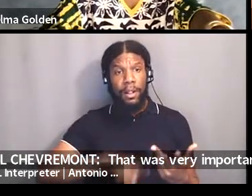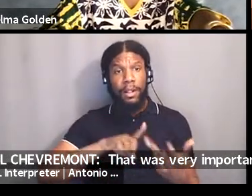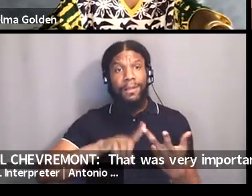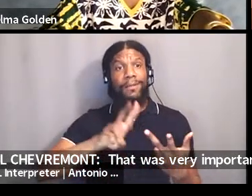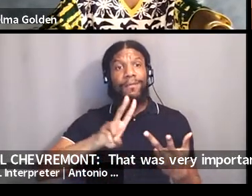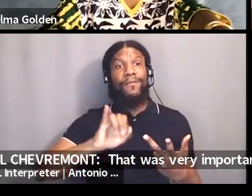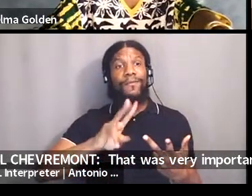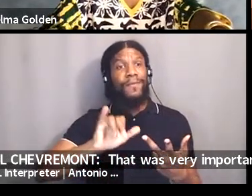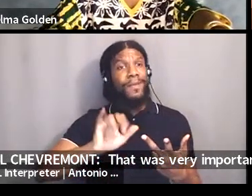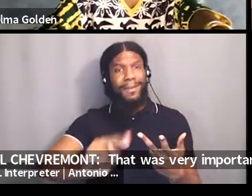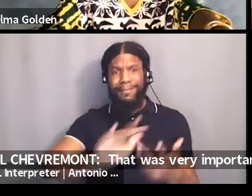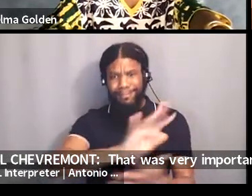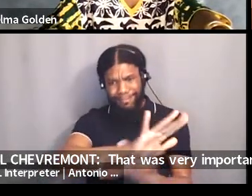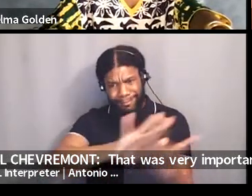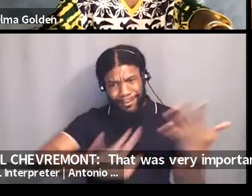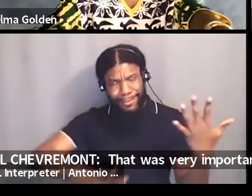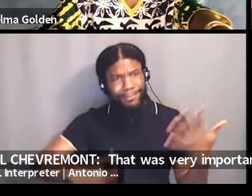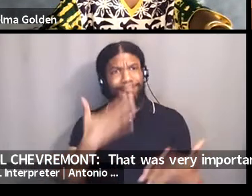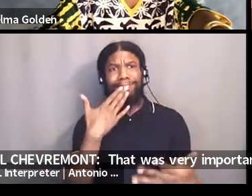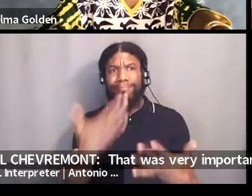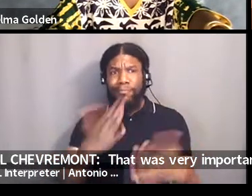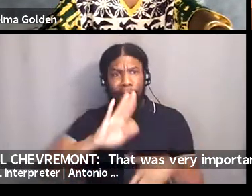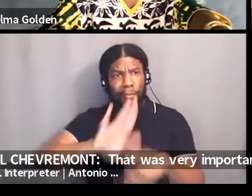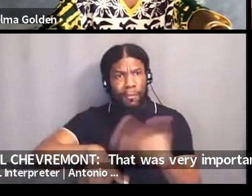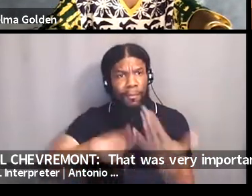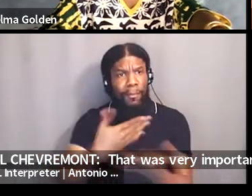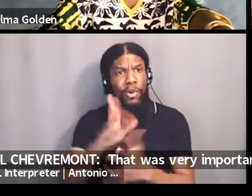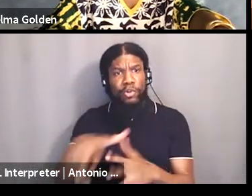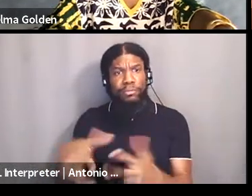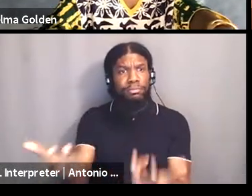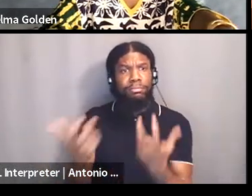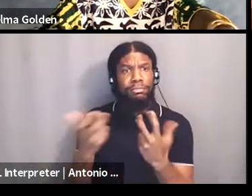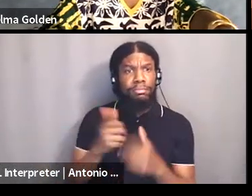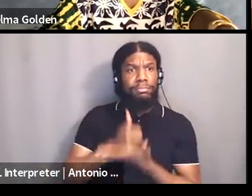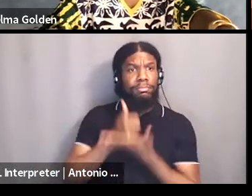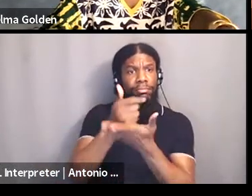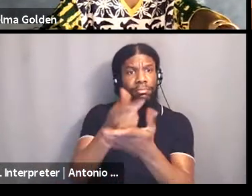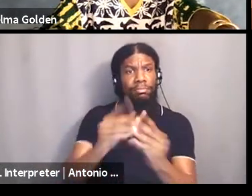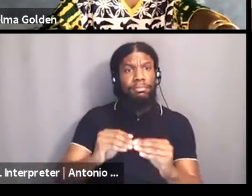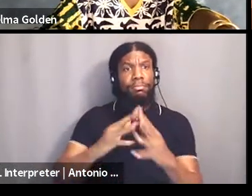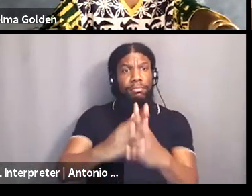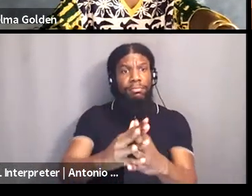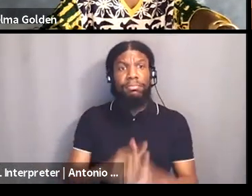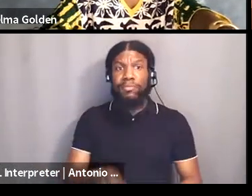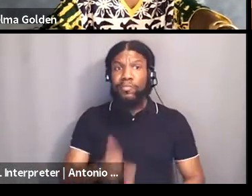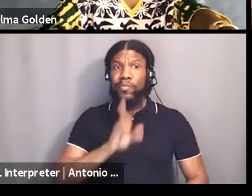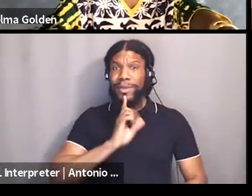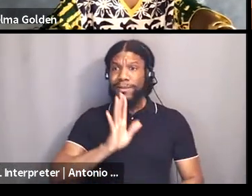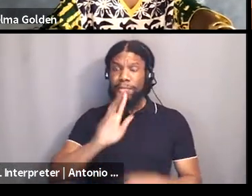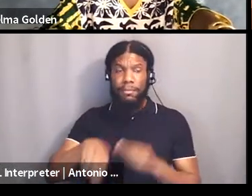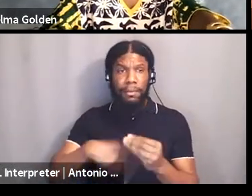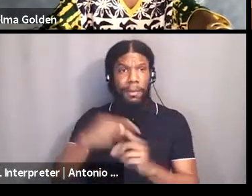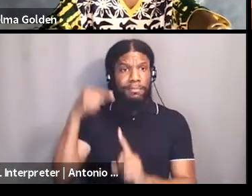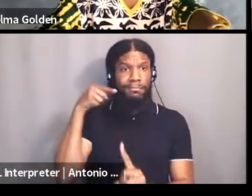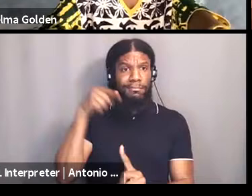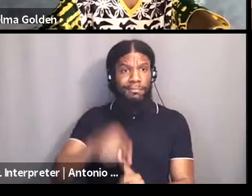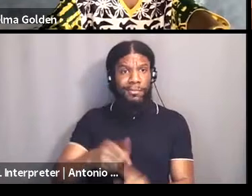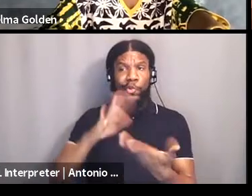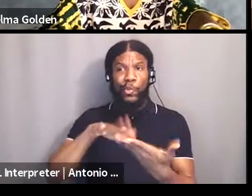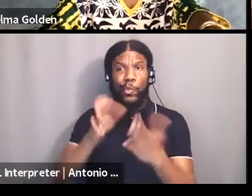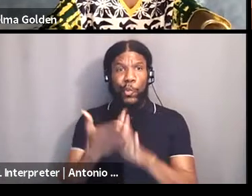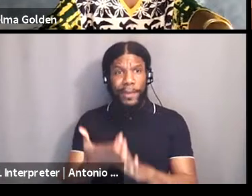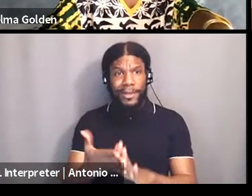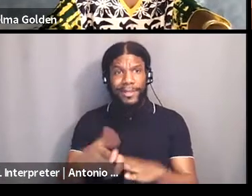everything that they did for us. Creating and speaking about community, like yeah. this Pioneer Works just has